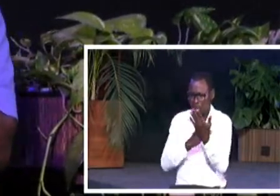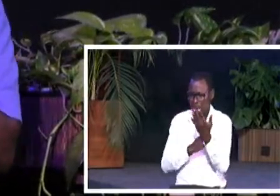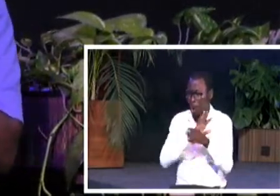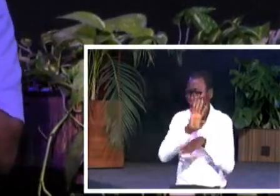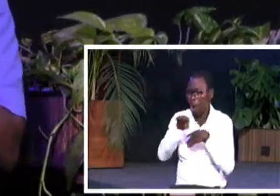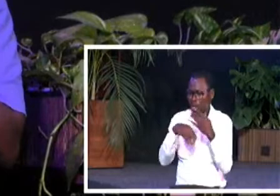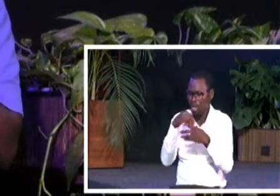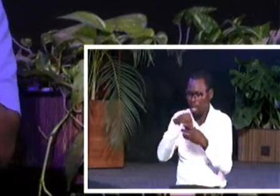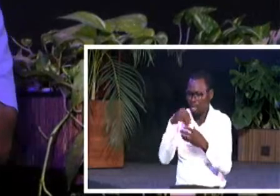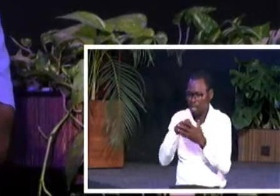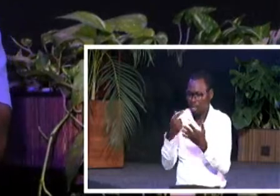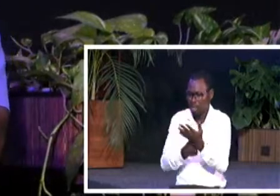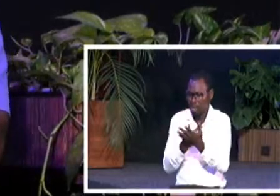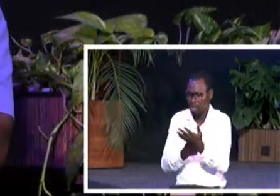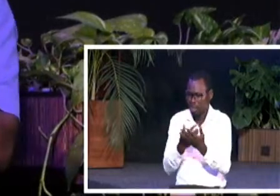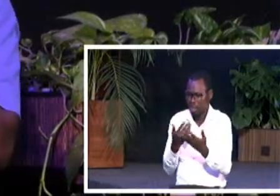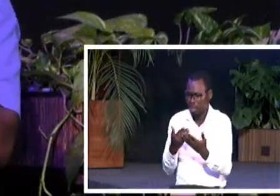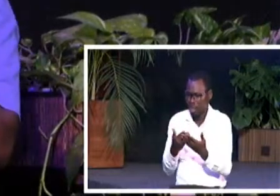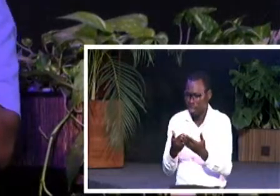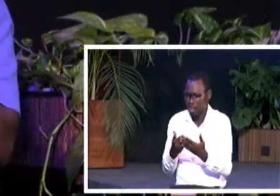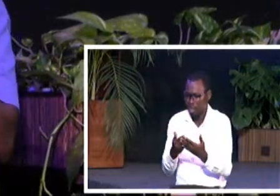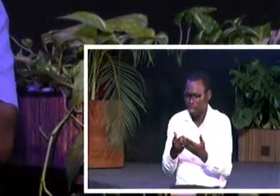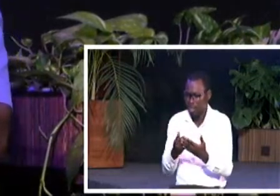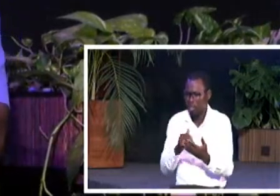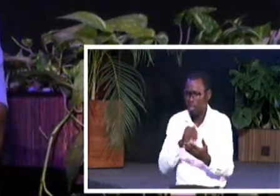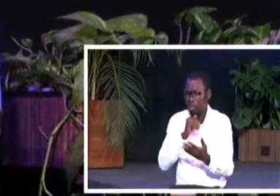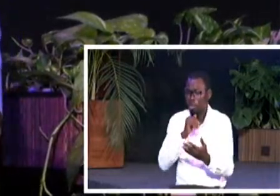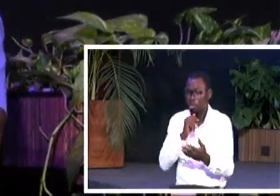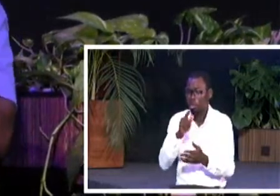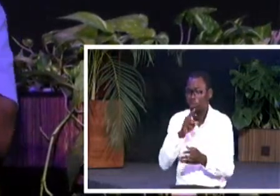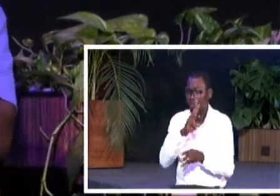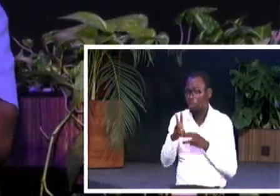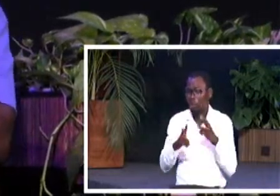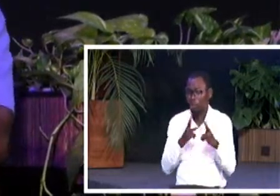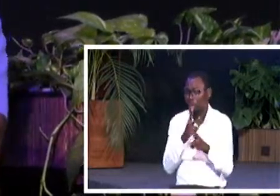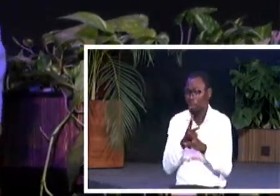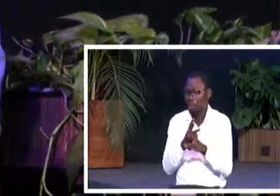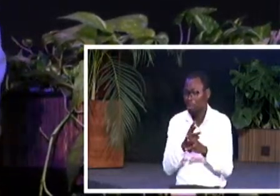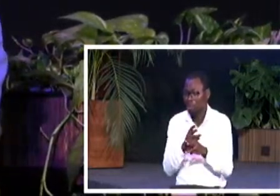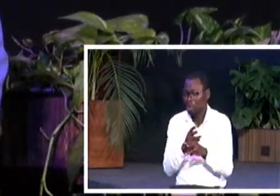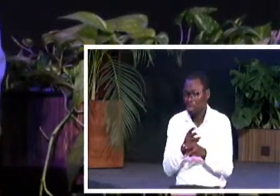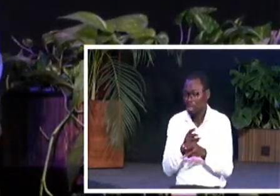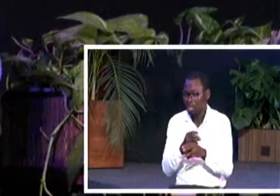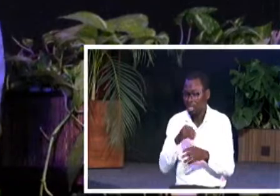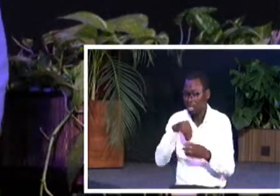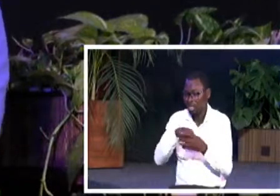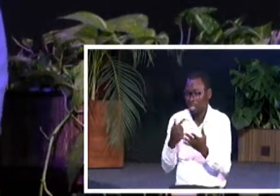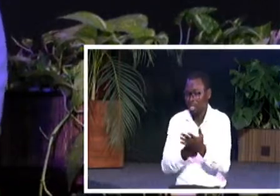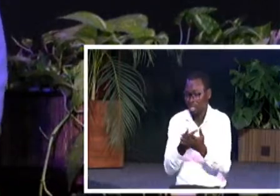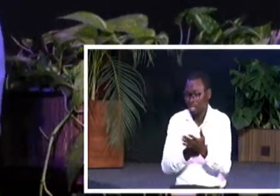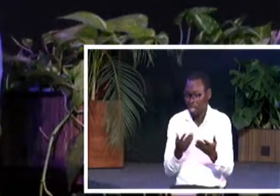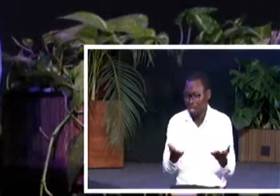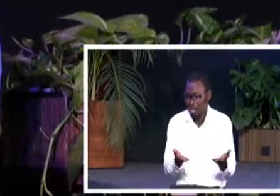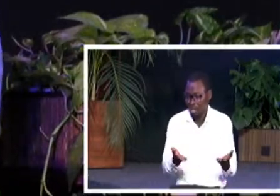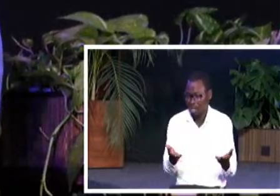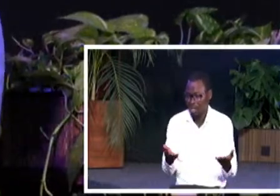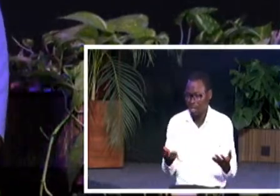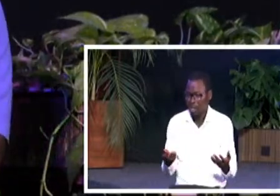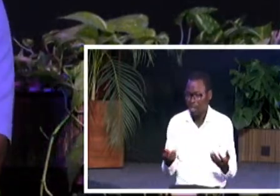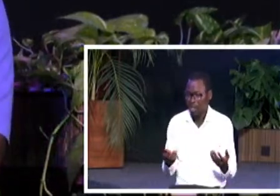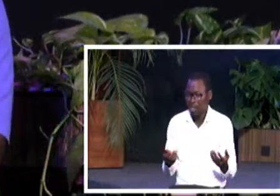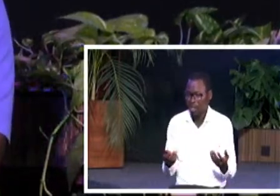jobs. I've not added global ones because some of them, when they pick even engagement, online engagement,